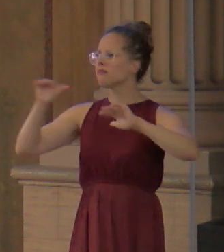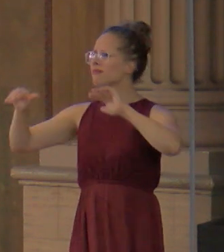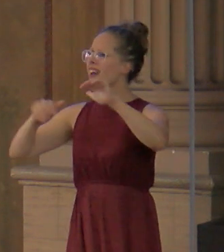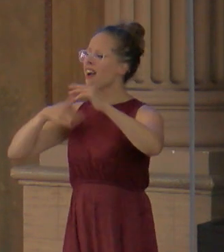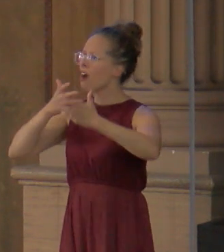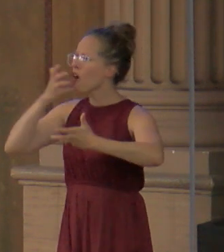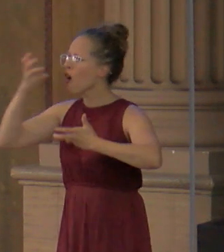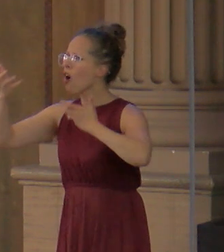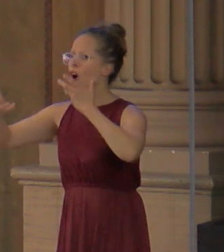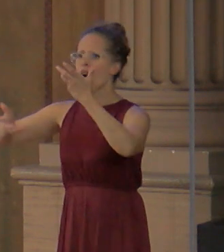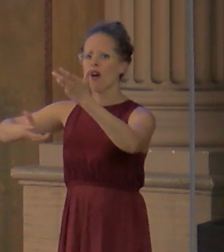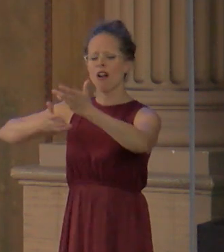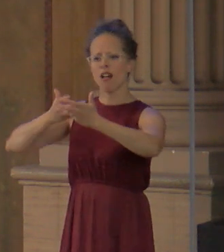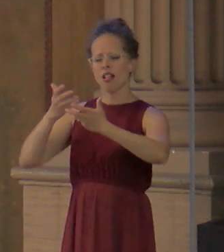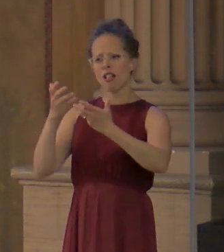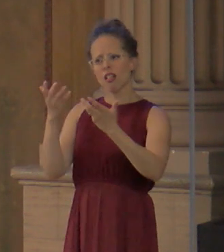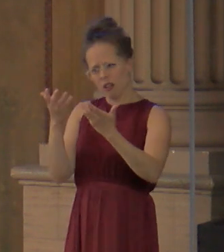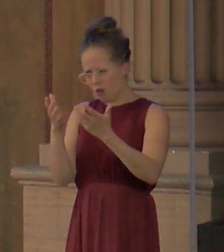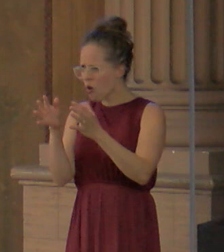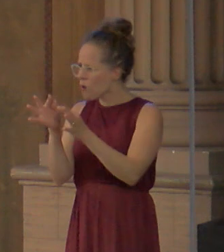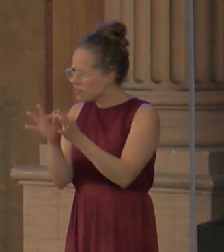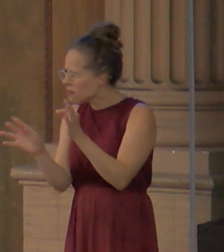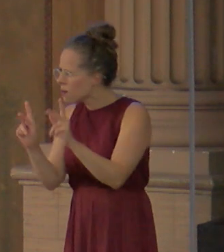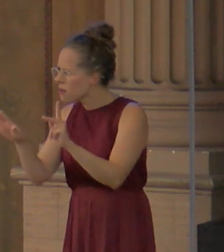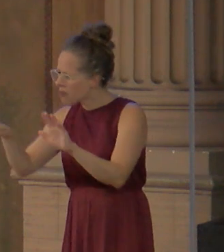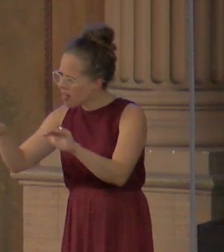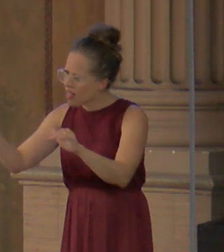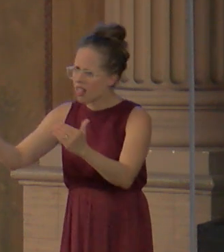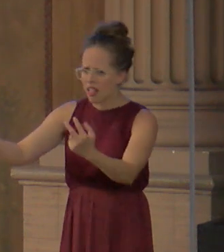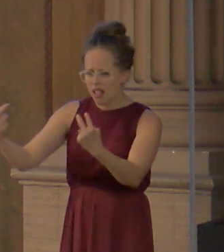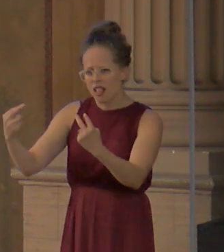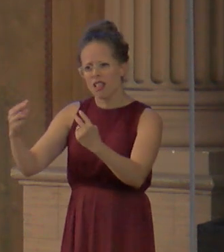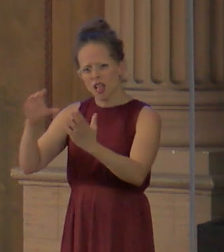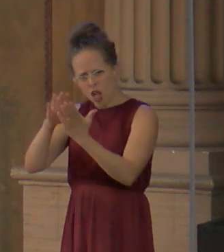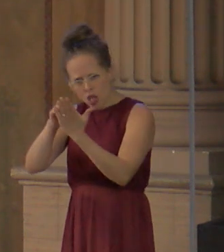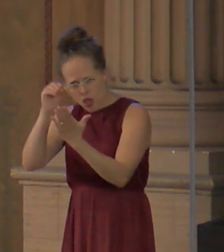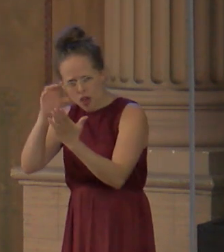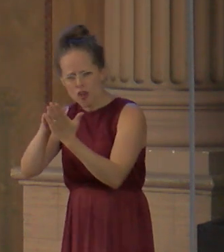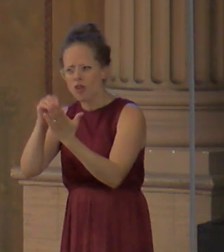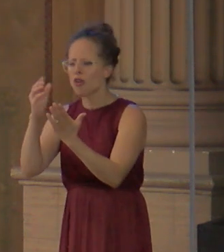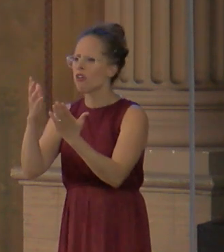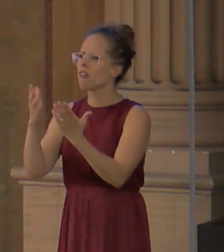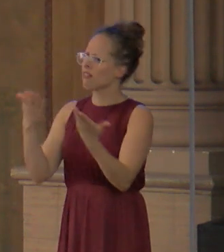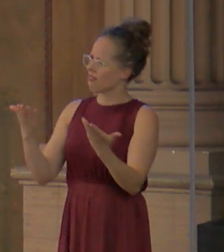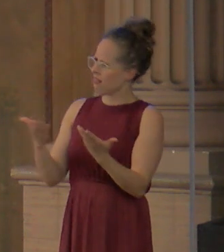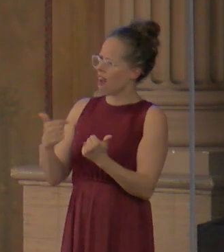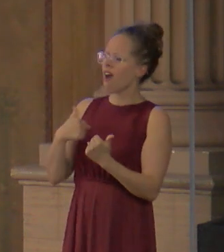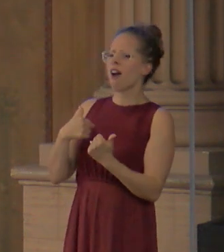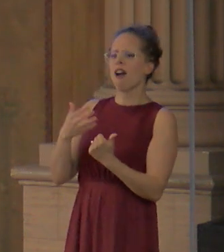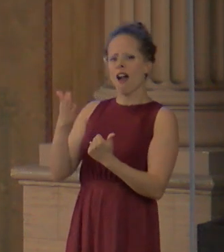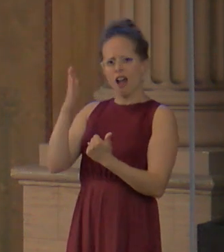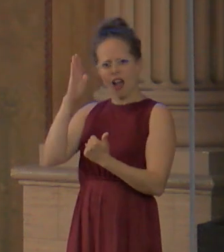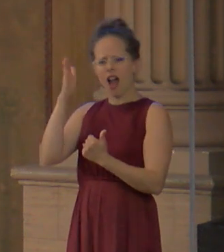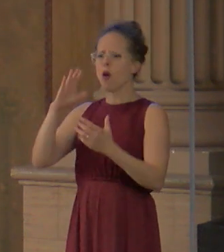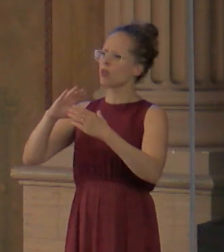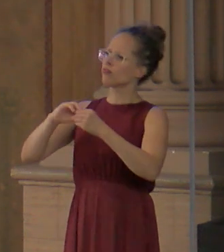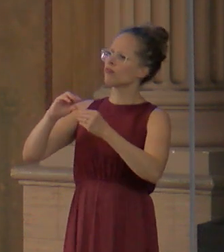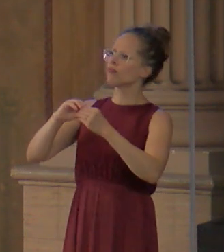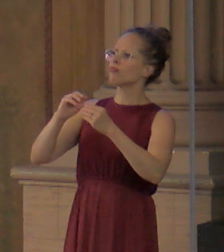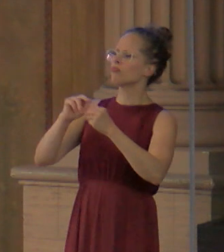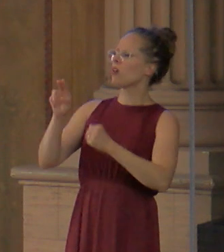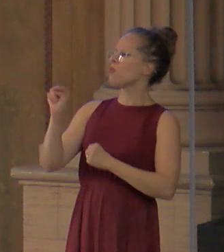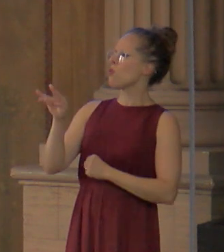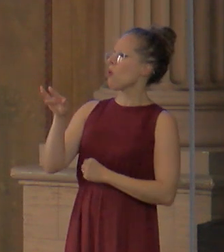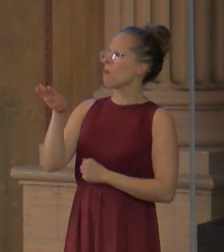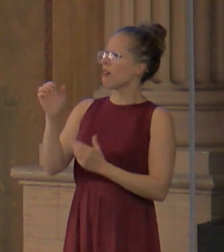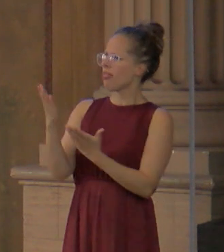to the children of man. O simple ones, learn prudence, O fools, learn sense. Hear, for I will speak noble things, and from